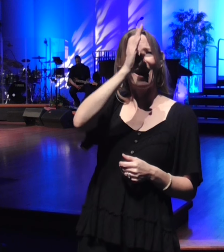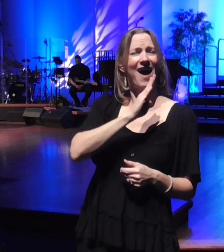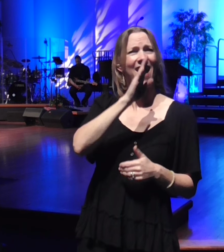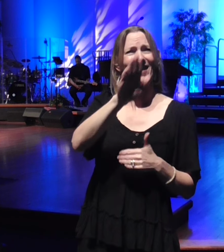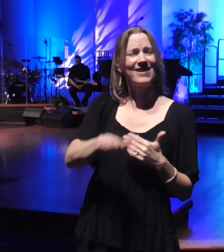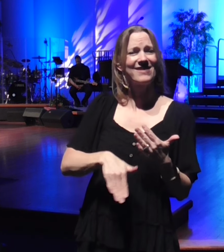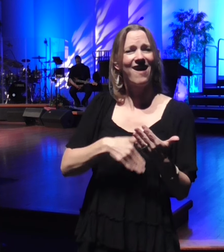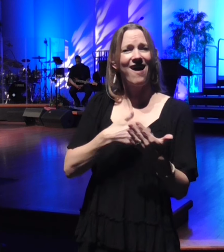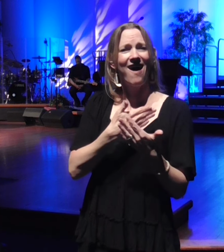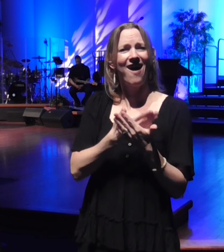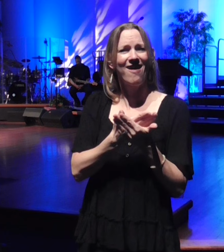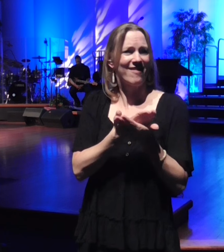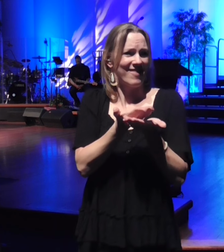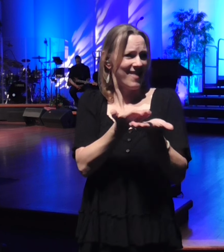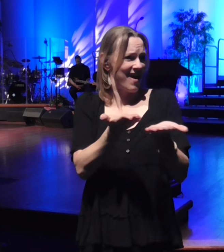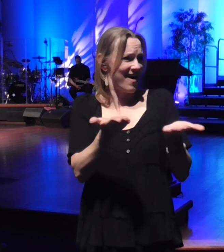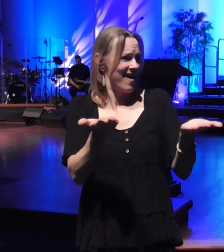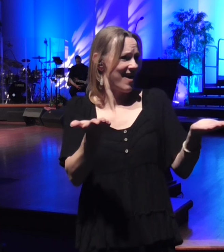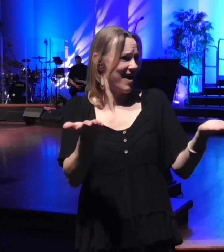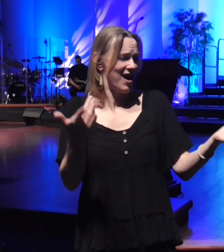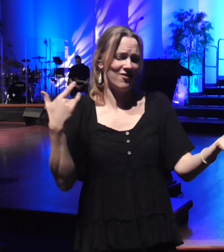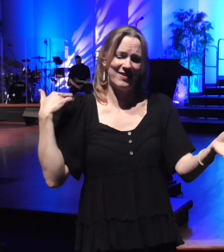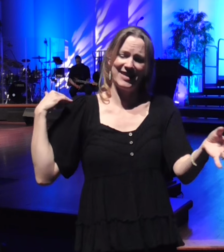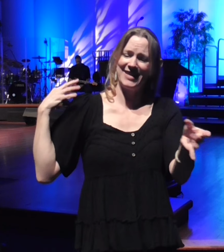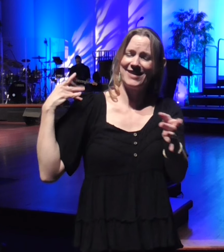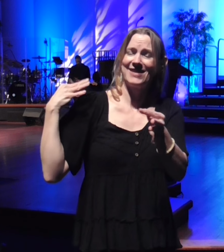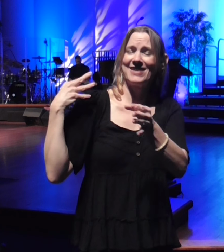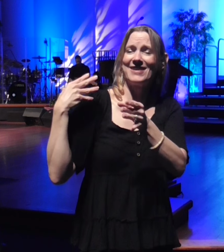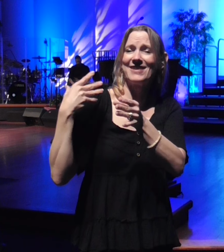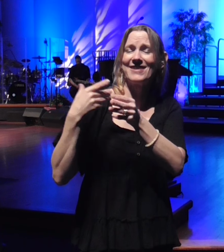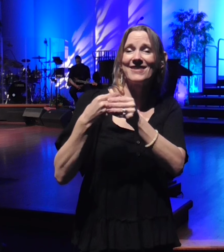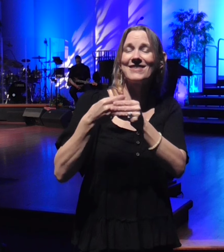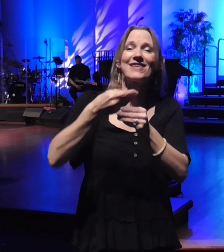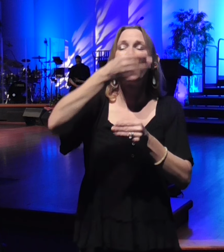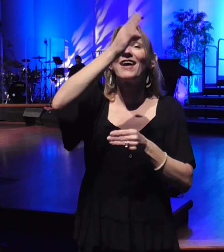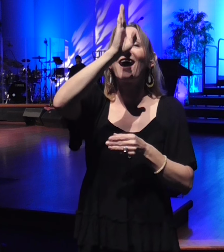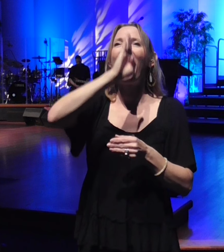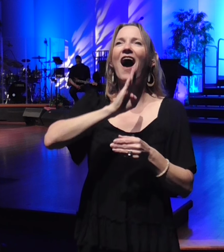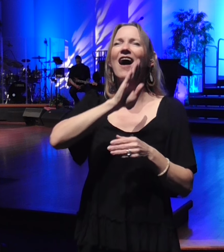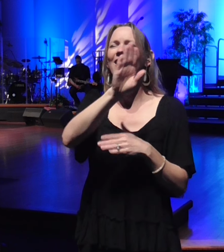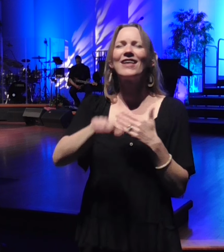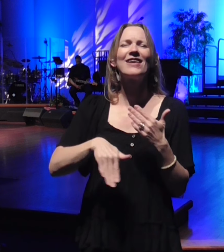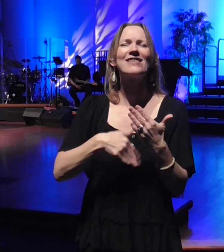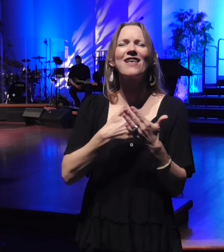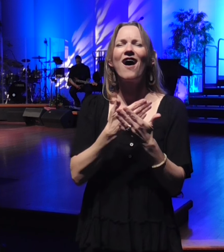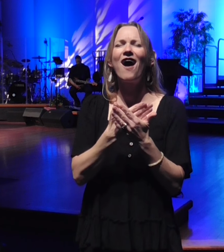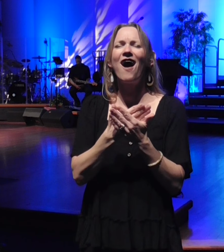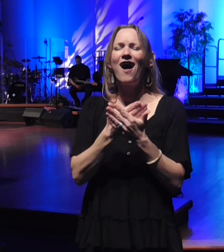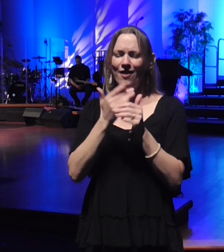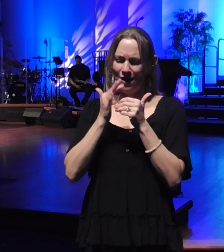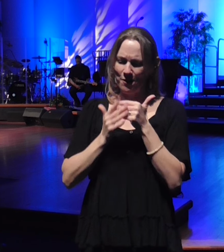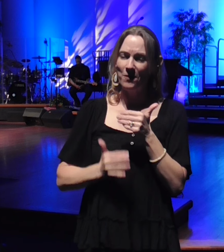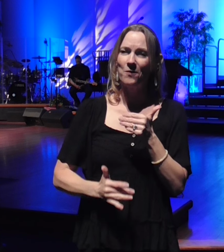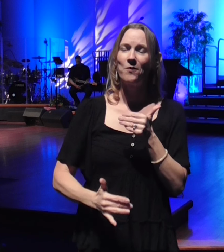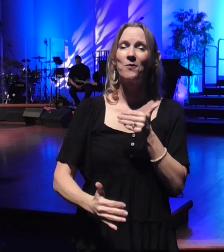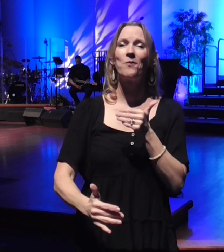is all there is. God is